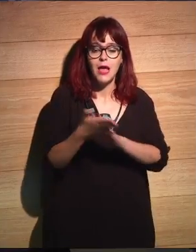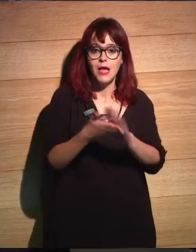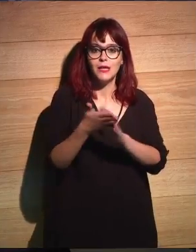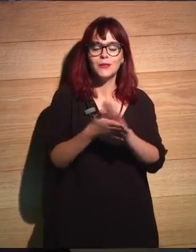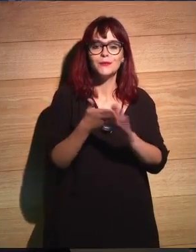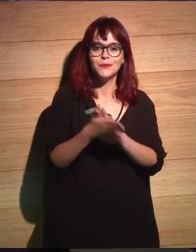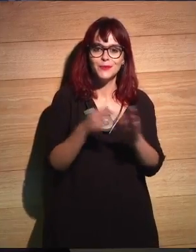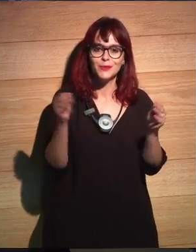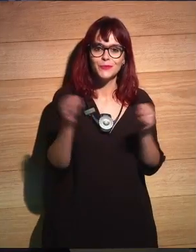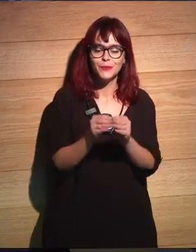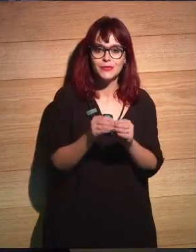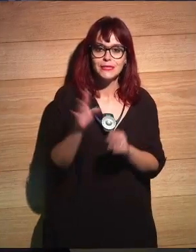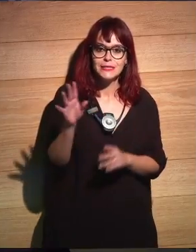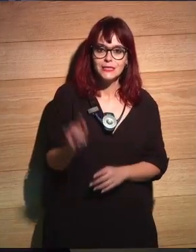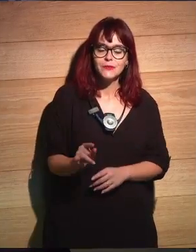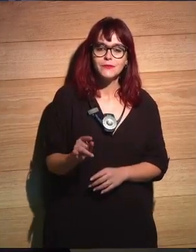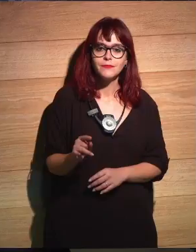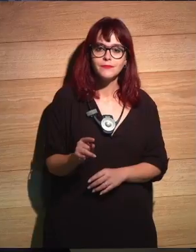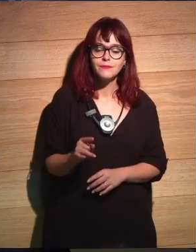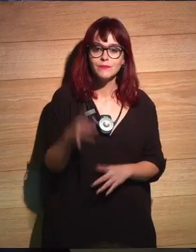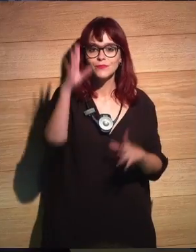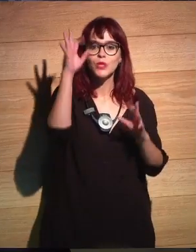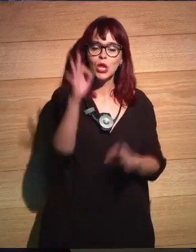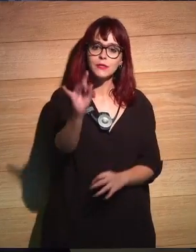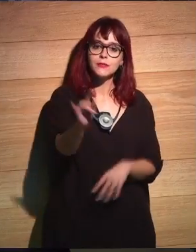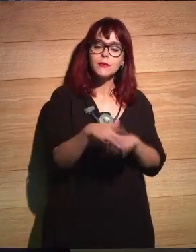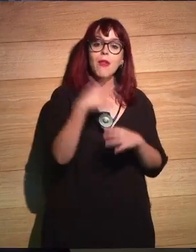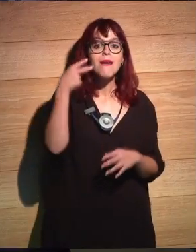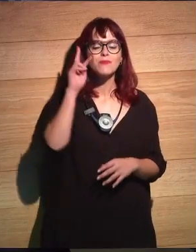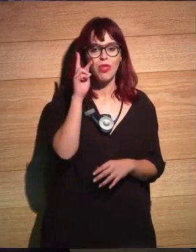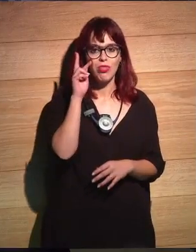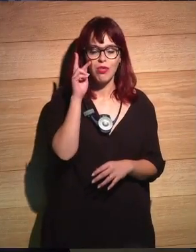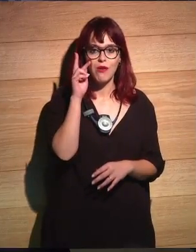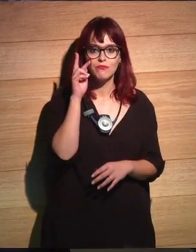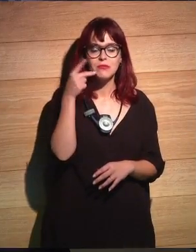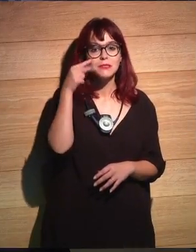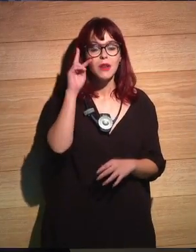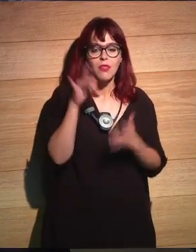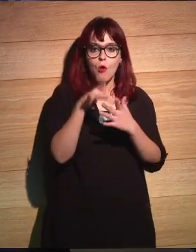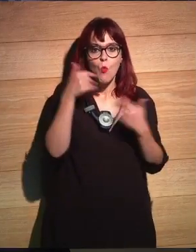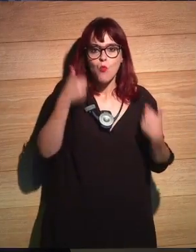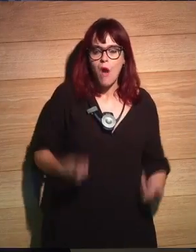I agree with what you said. I think that it's true. Experience,